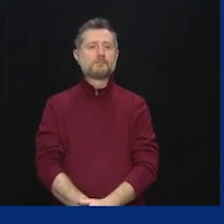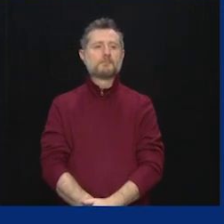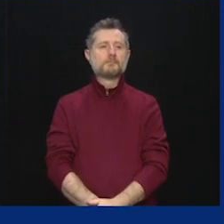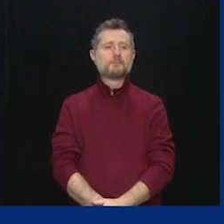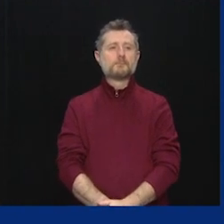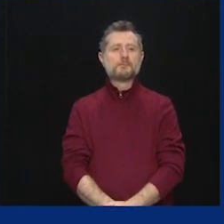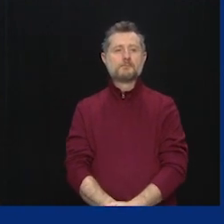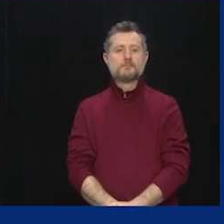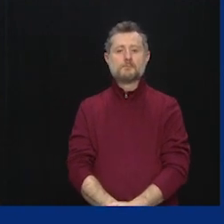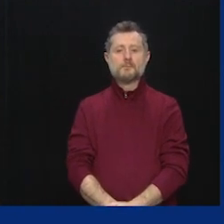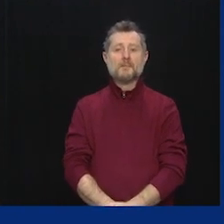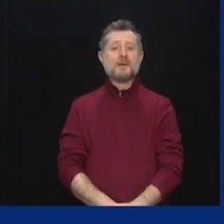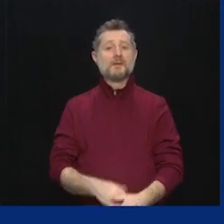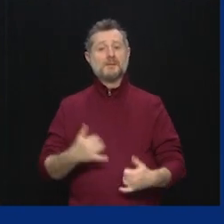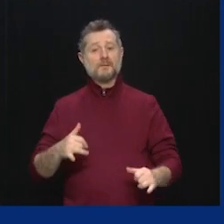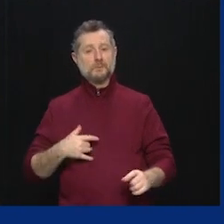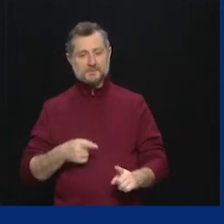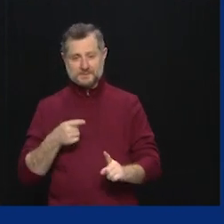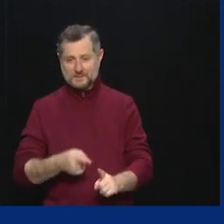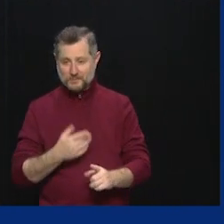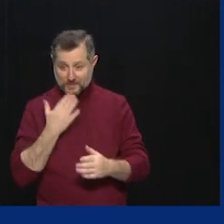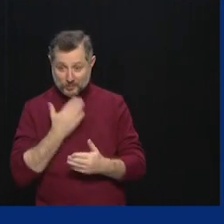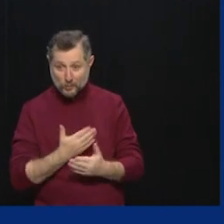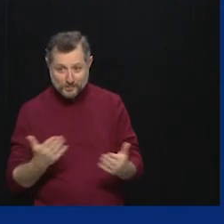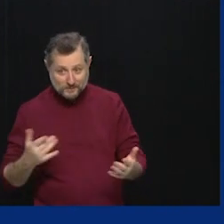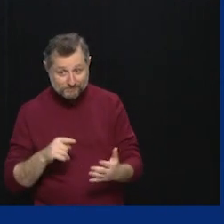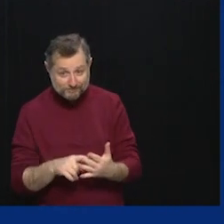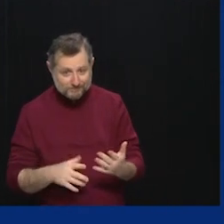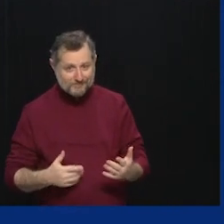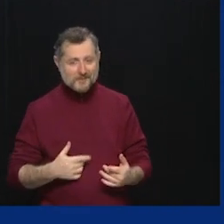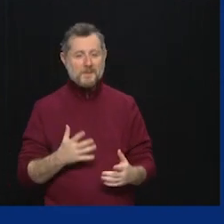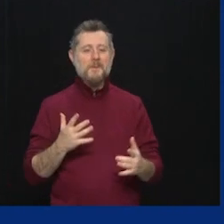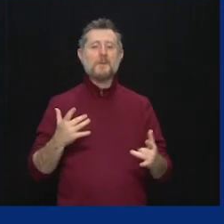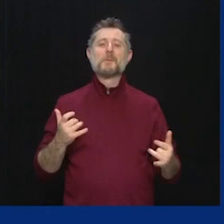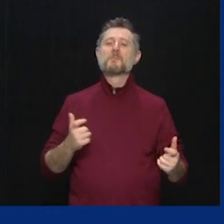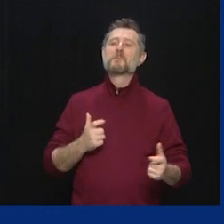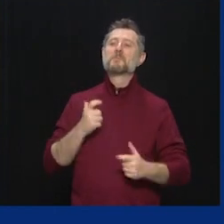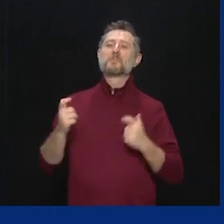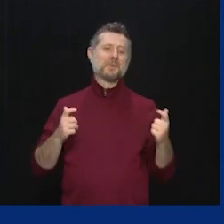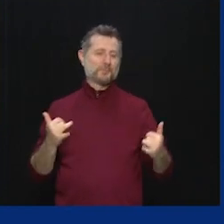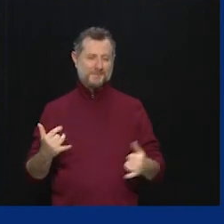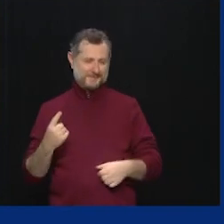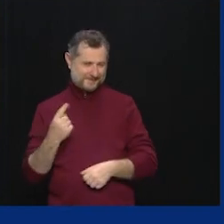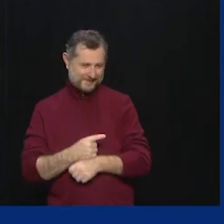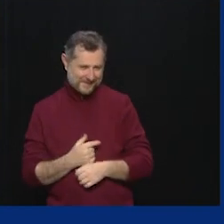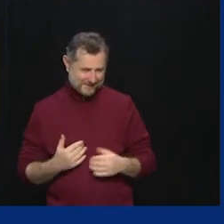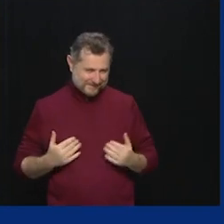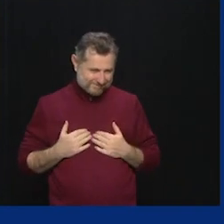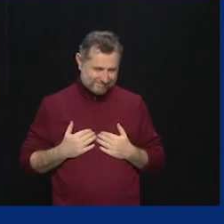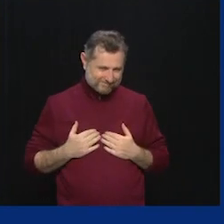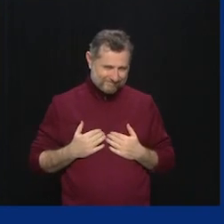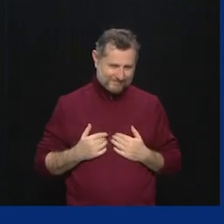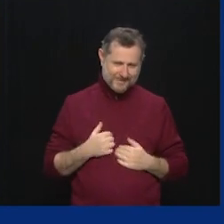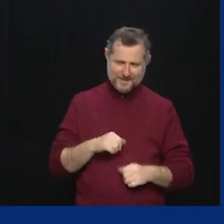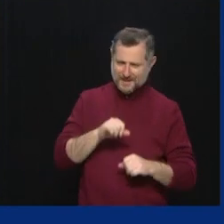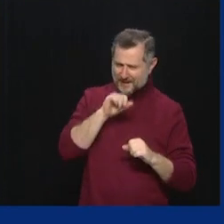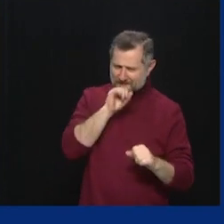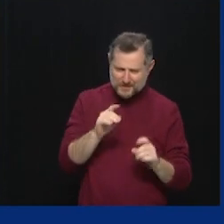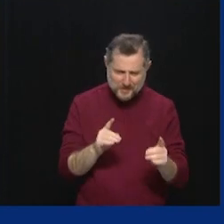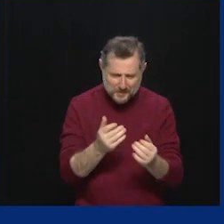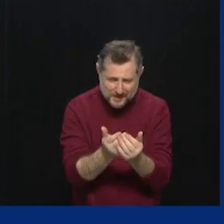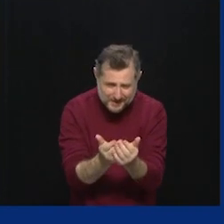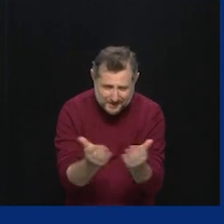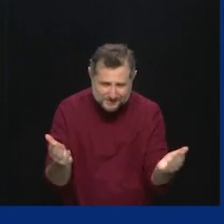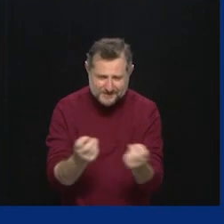Now let's get to the good stuff, right? This is a monumental day. I love the folks who are in the front row, our legends,